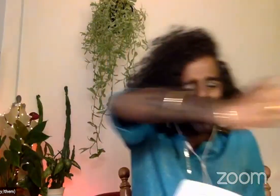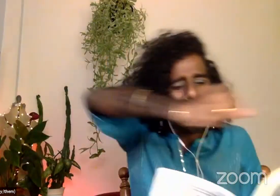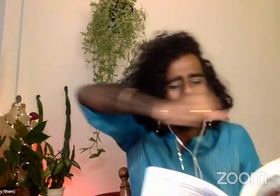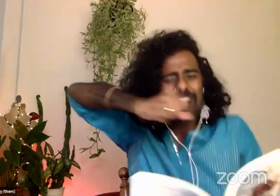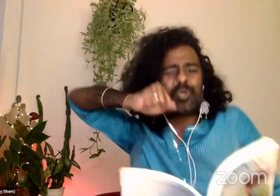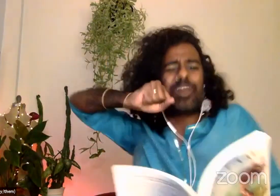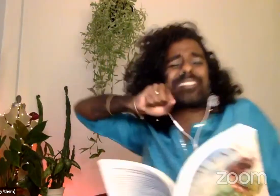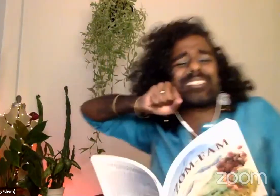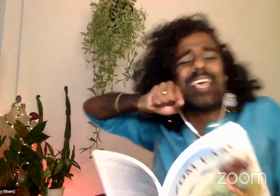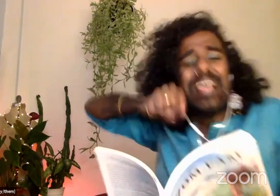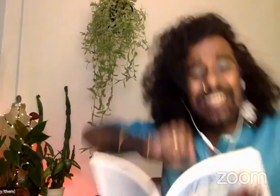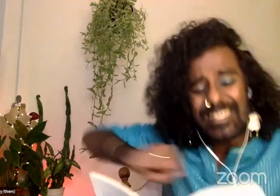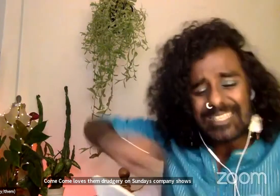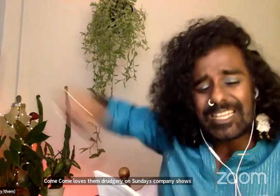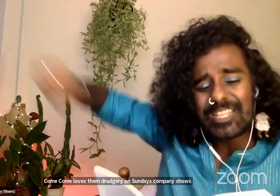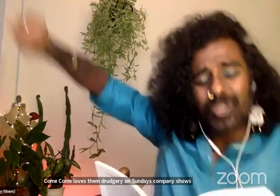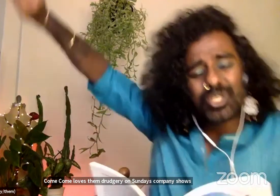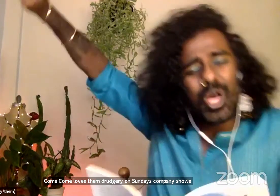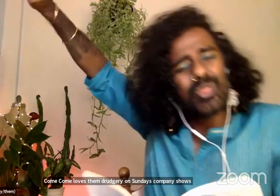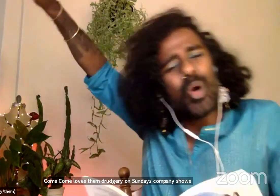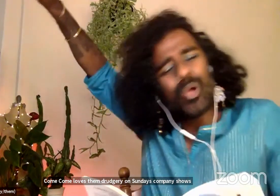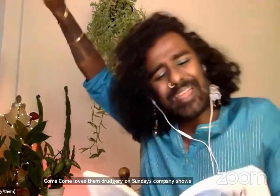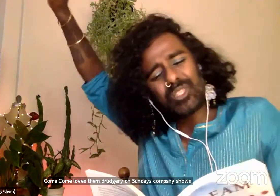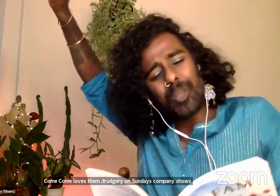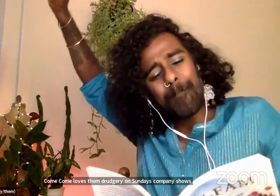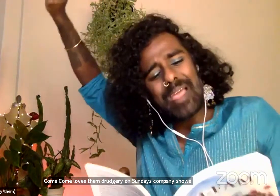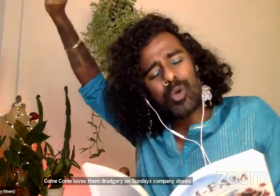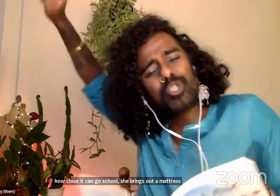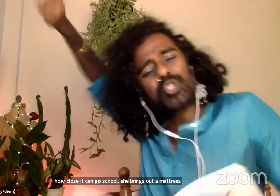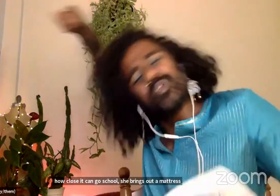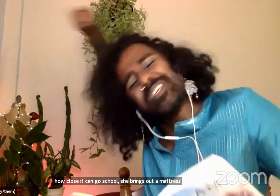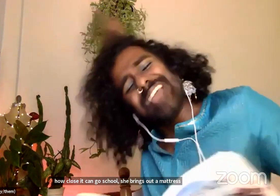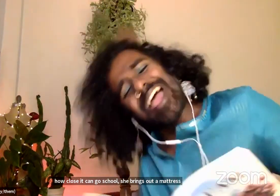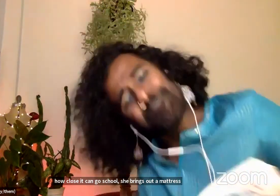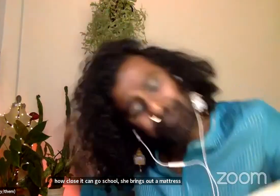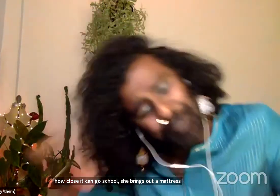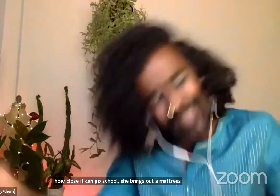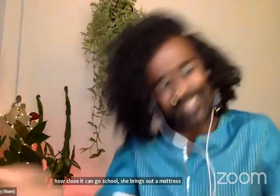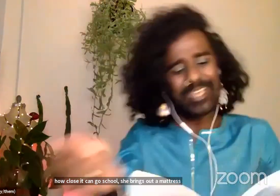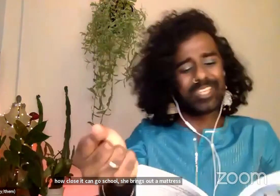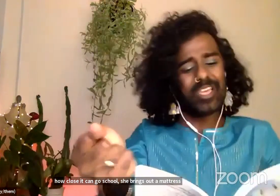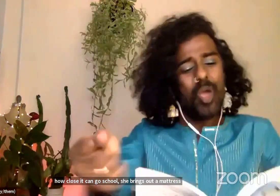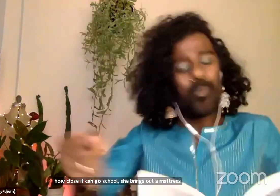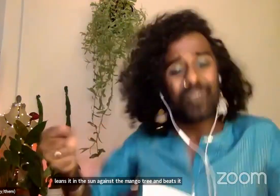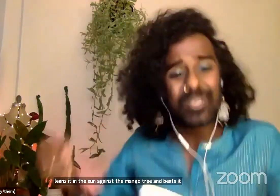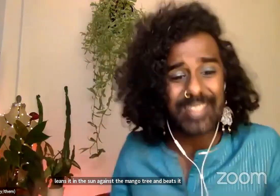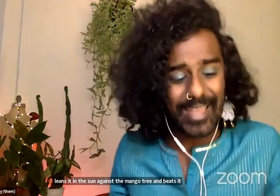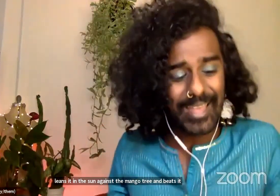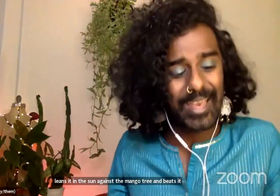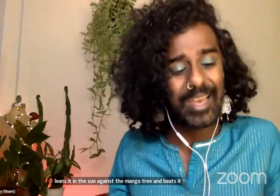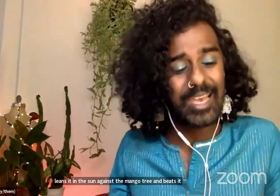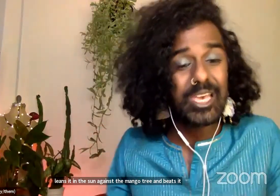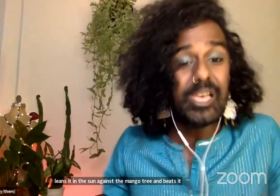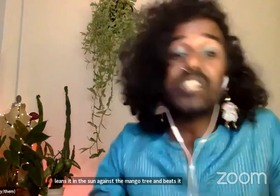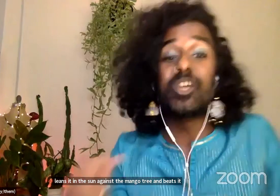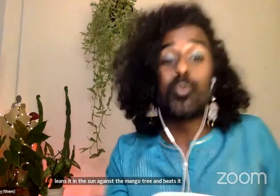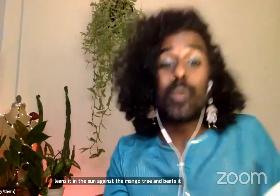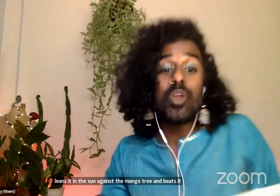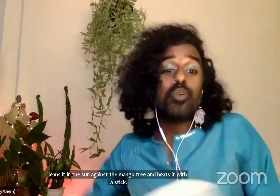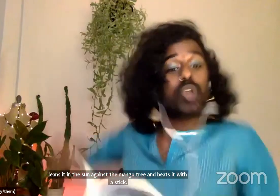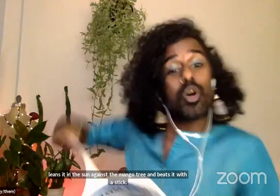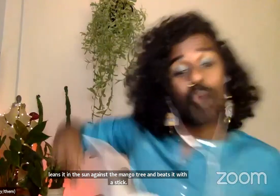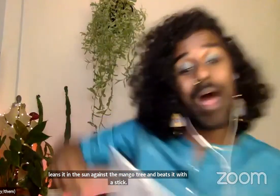brings out her mattress, leans it in the sun against a mango tree and beats it with a stick.